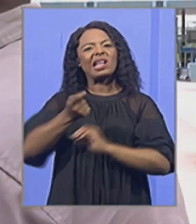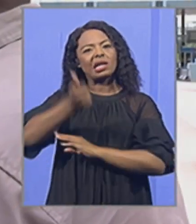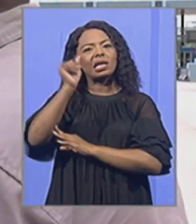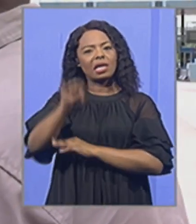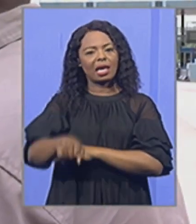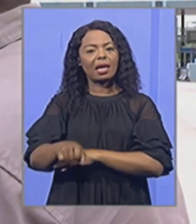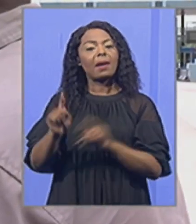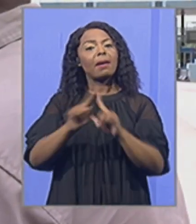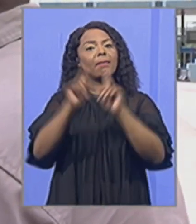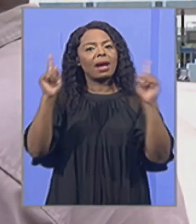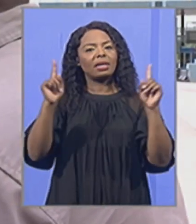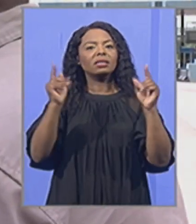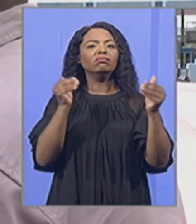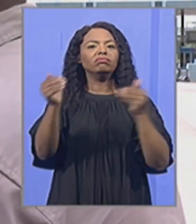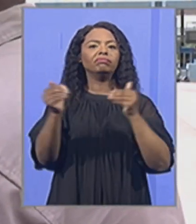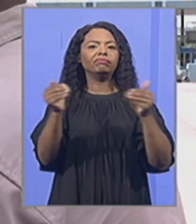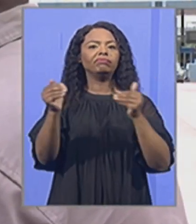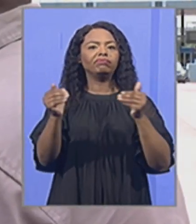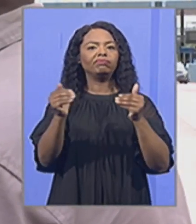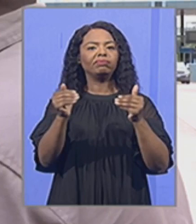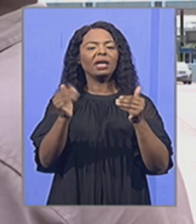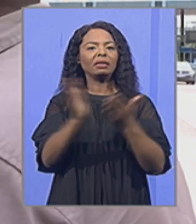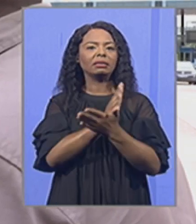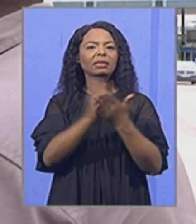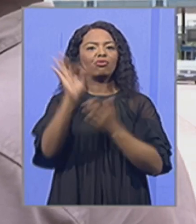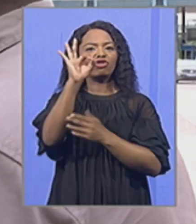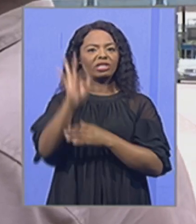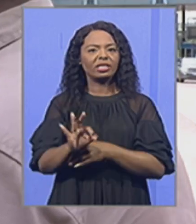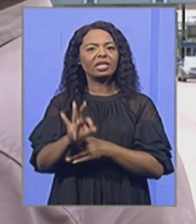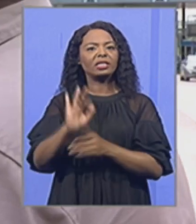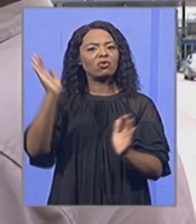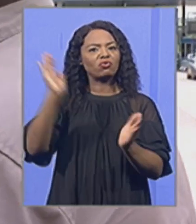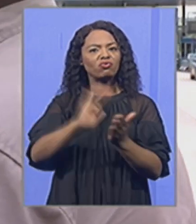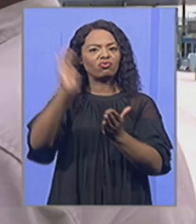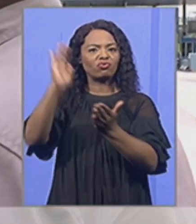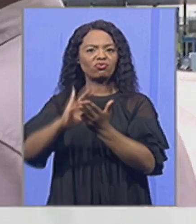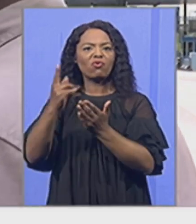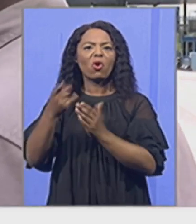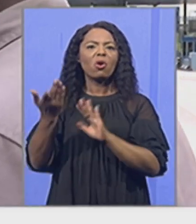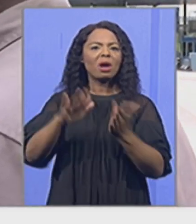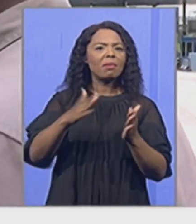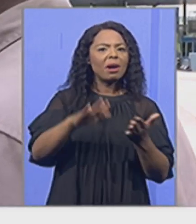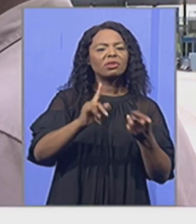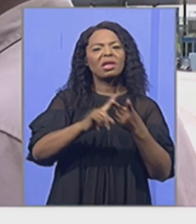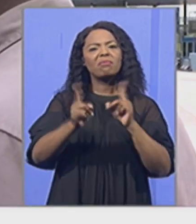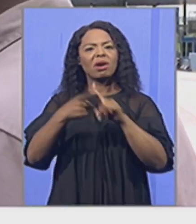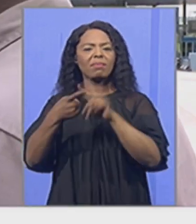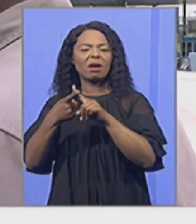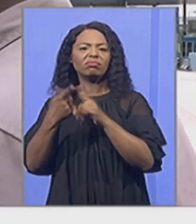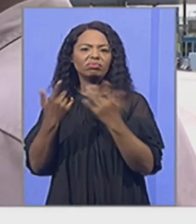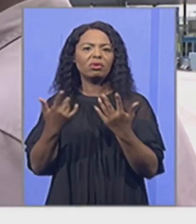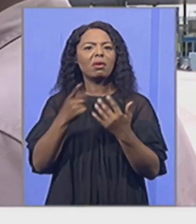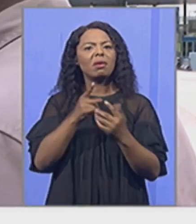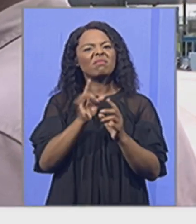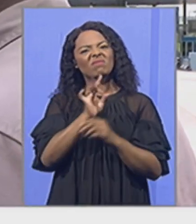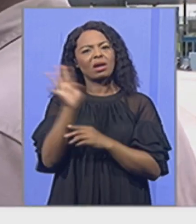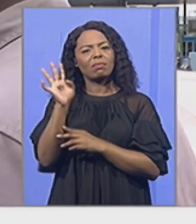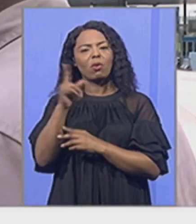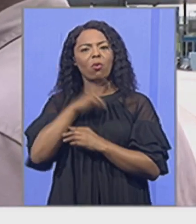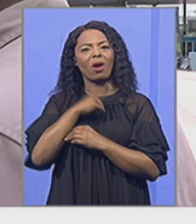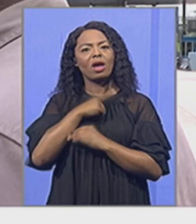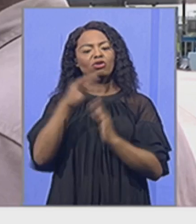to scoop a certain percentage in terms of crashes and fatalities, whereby there was a drop